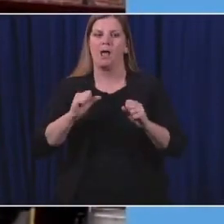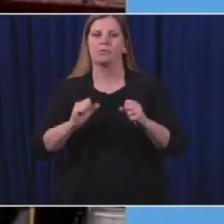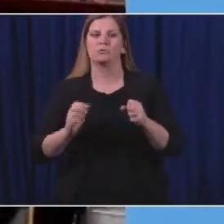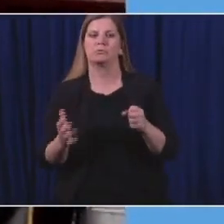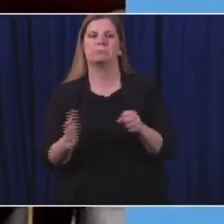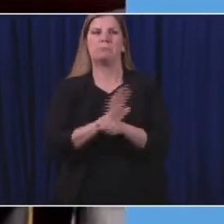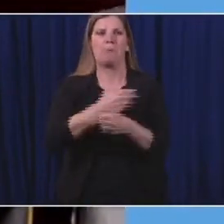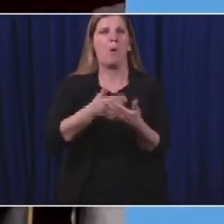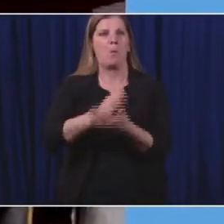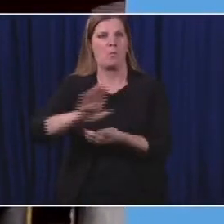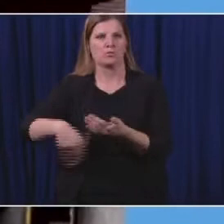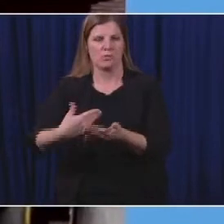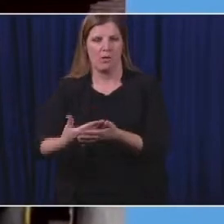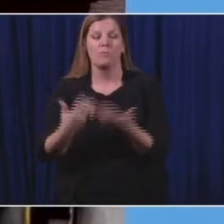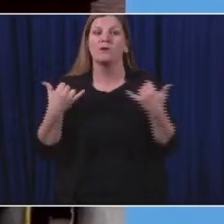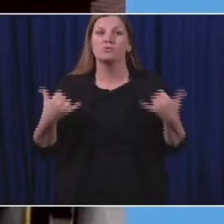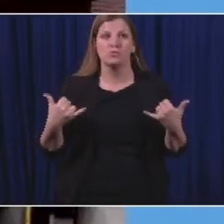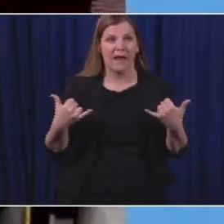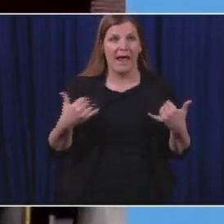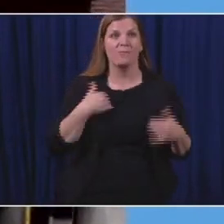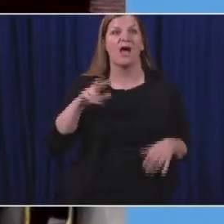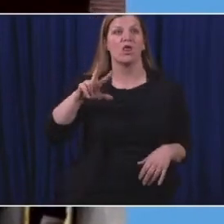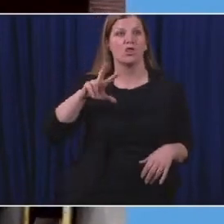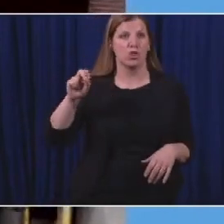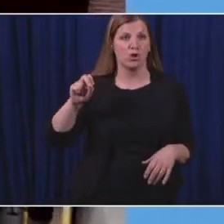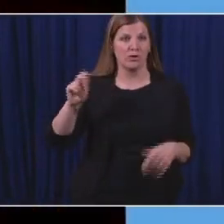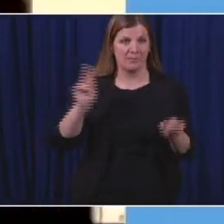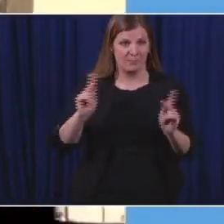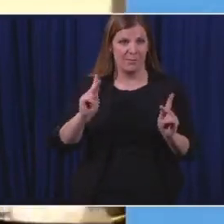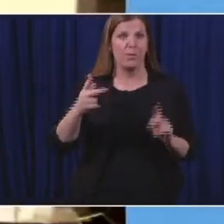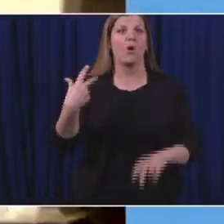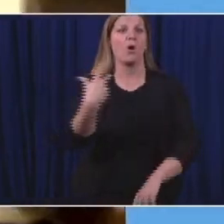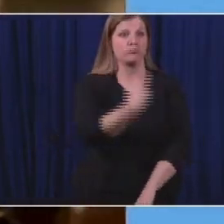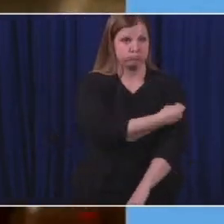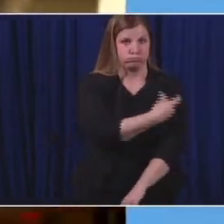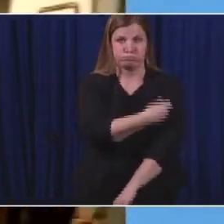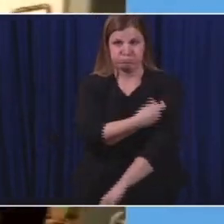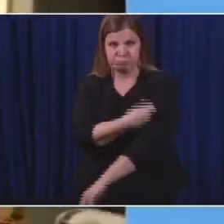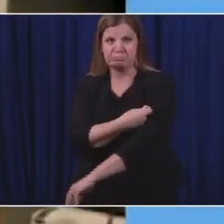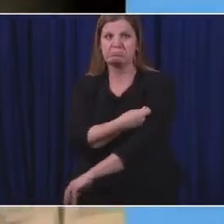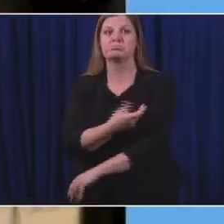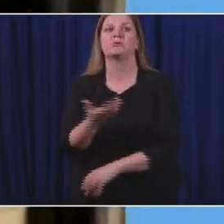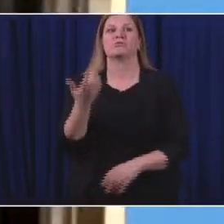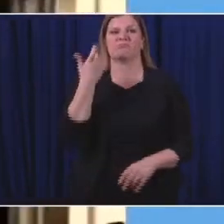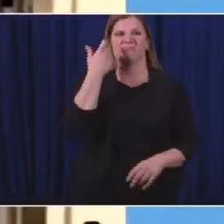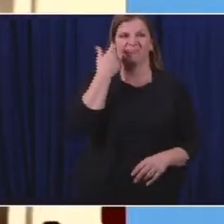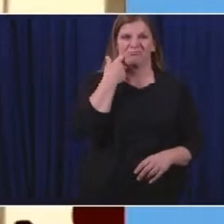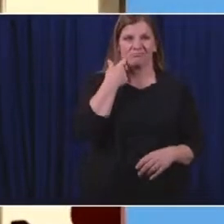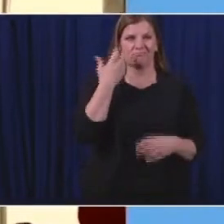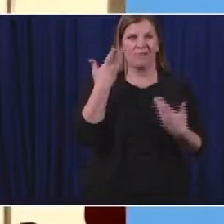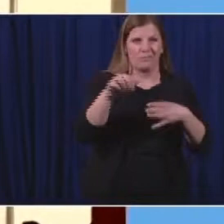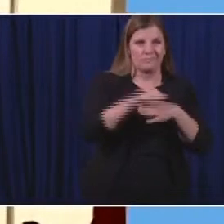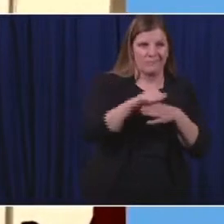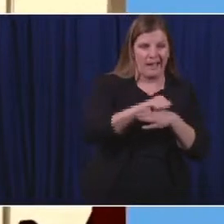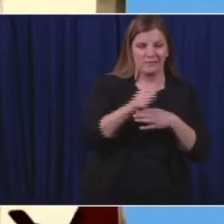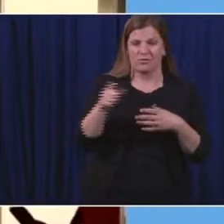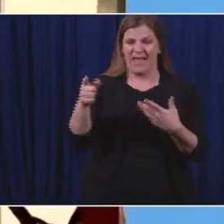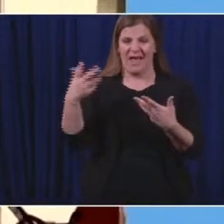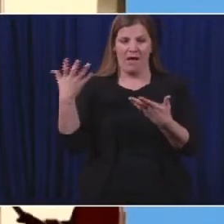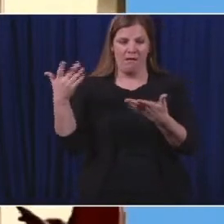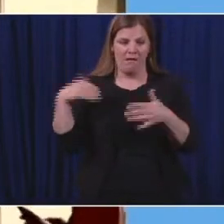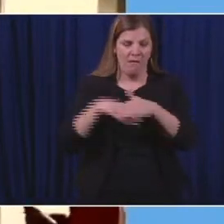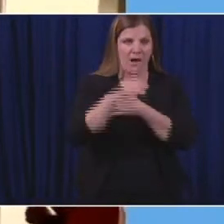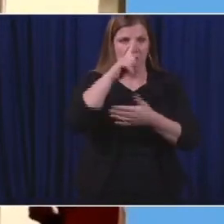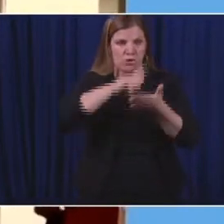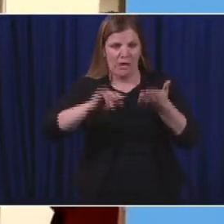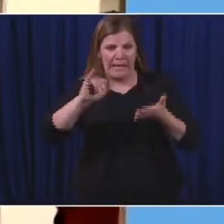day with 30 individuals being vaccinated. It was a dry run to the check-in process, the releases that